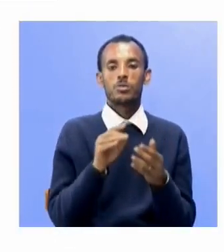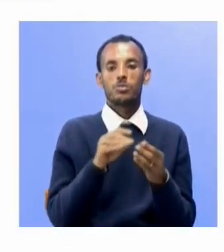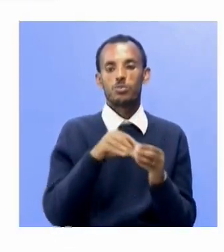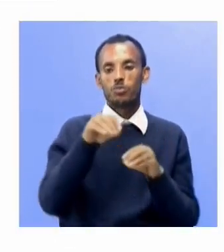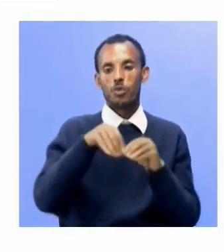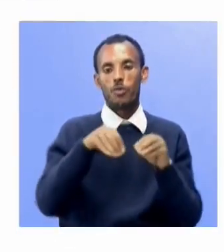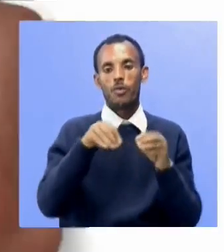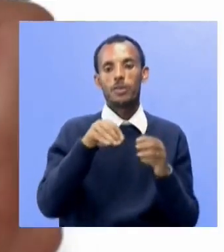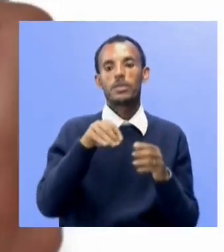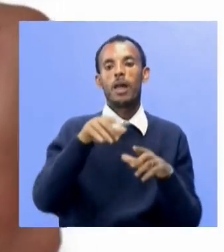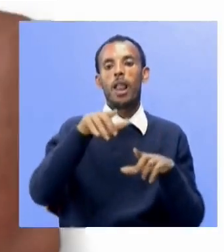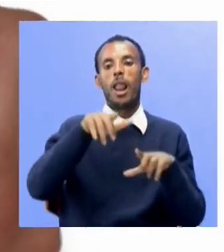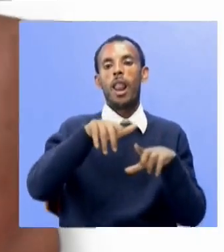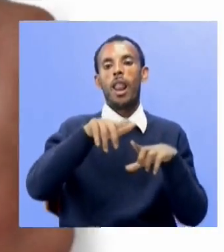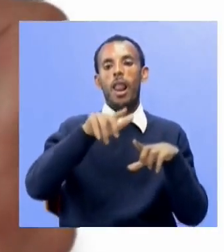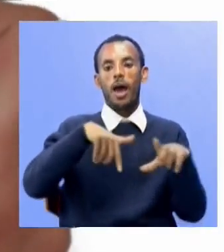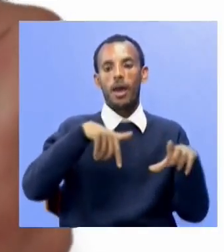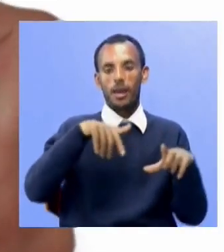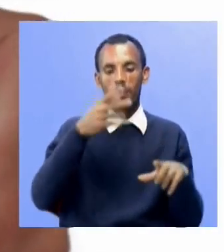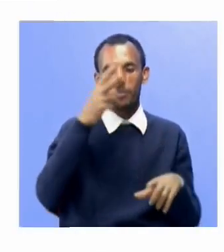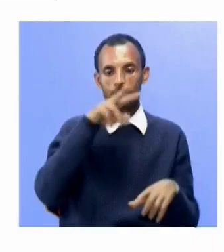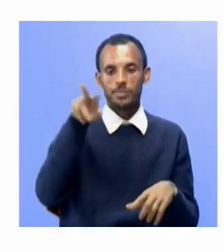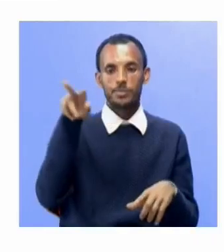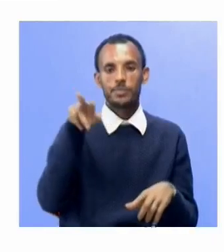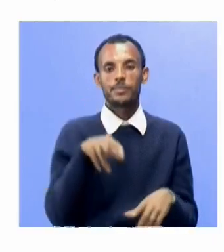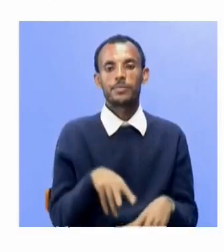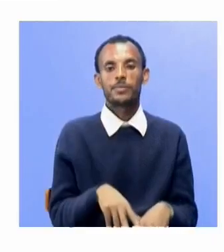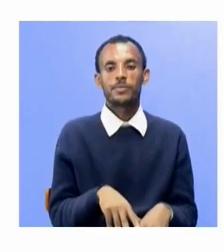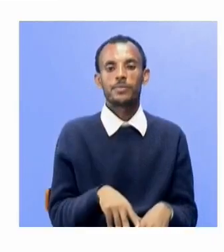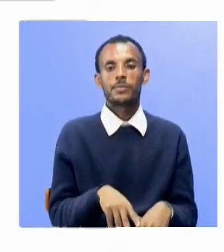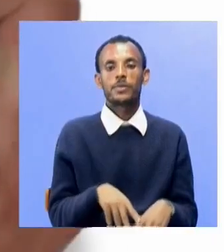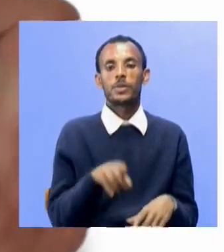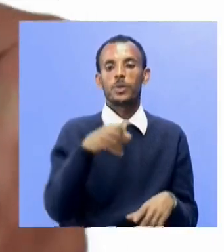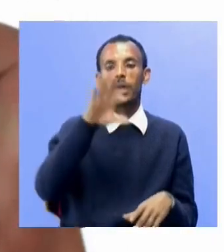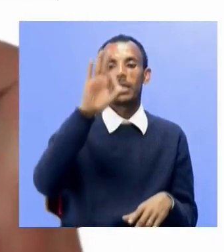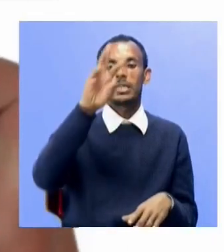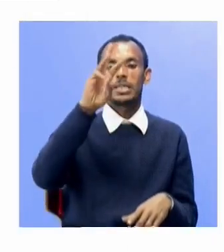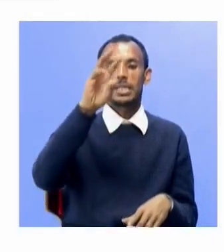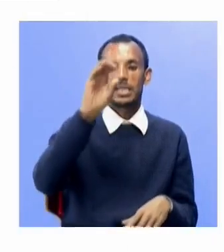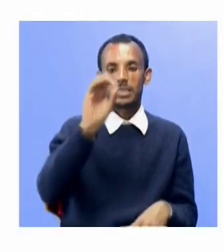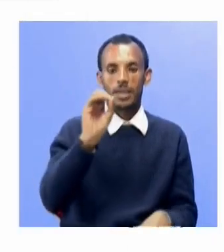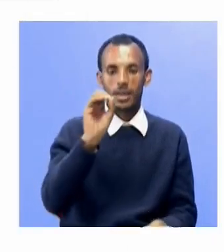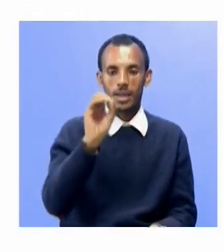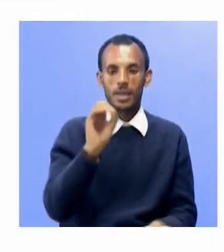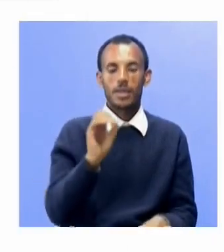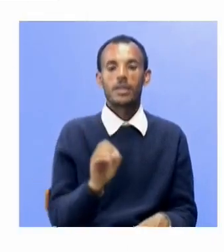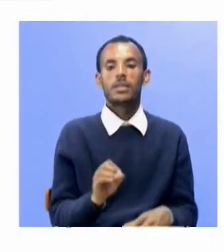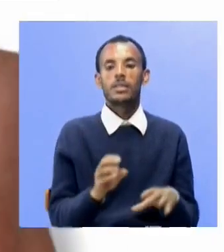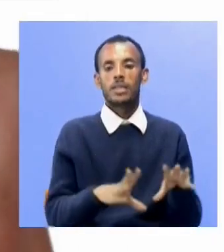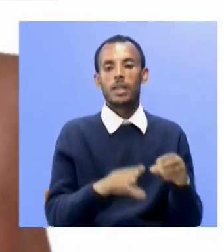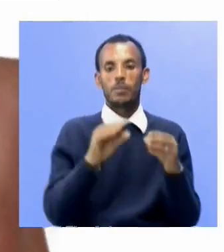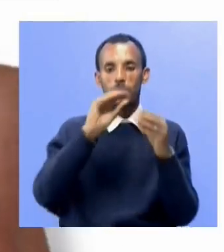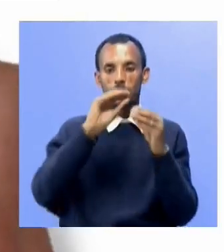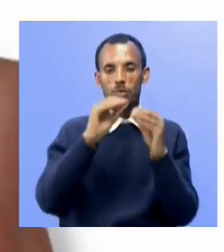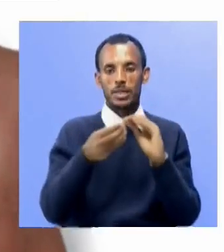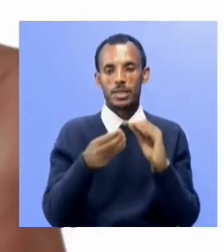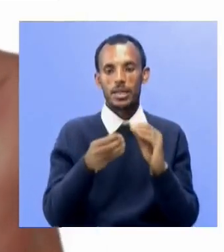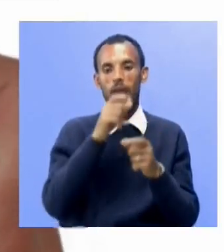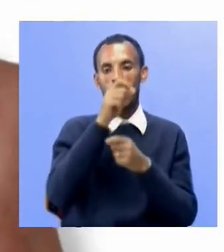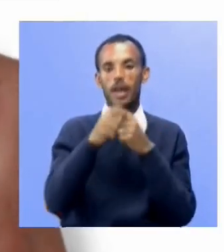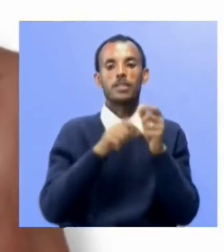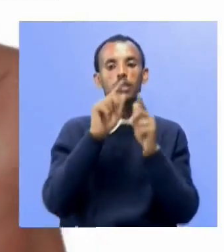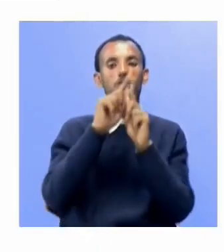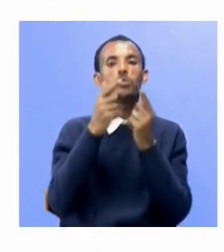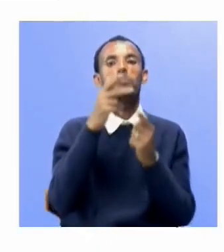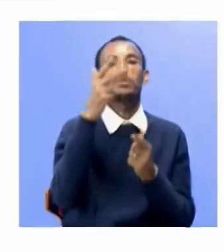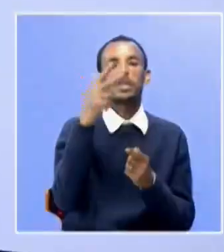line graph. You just stop here and move horizontally. You will have 60. So the number of students whose age group 13